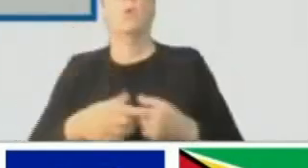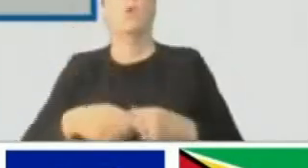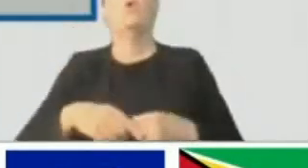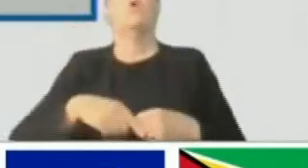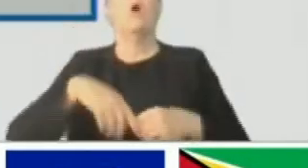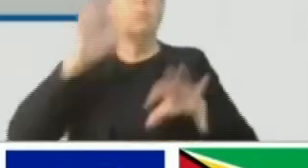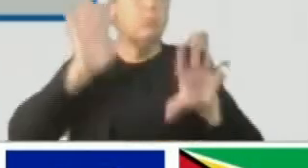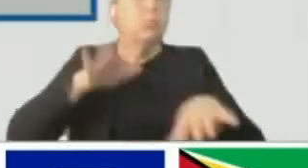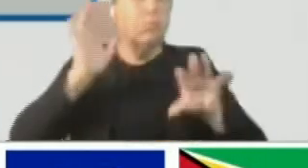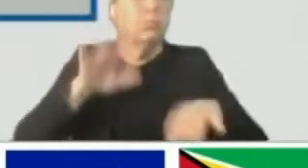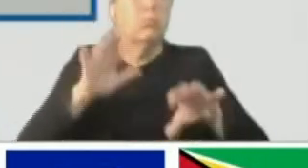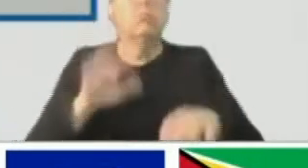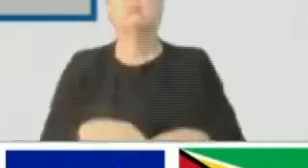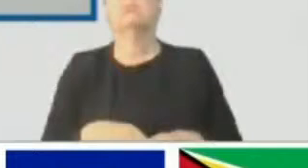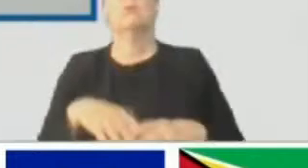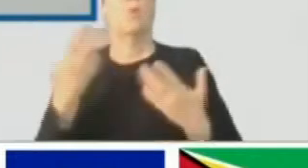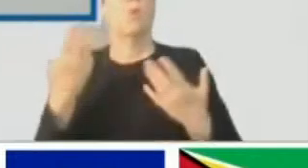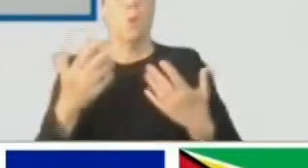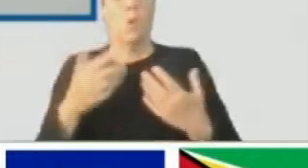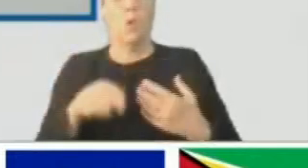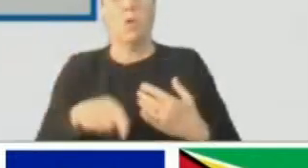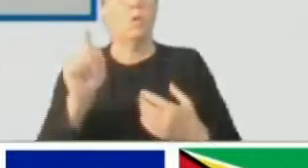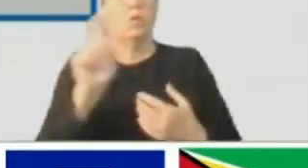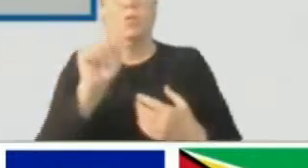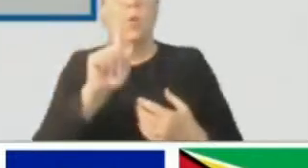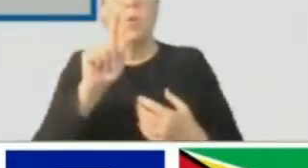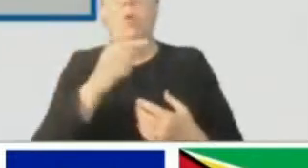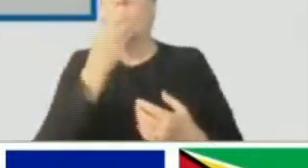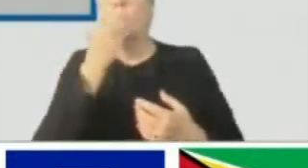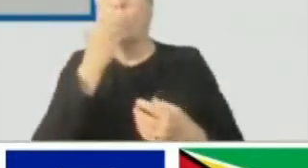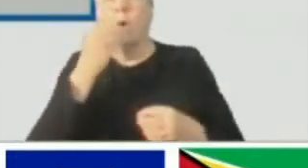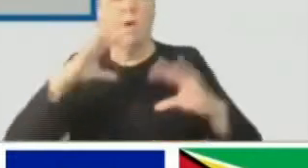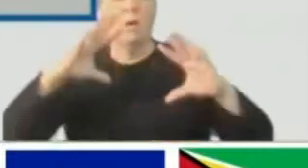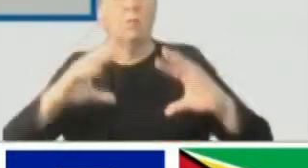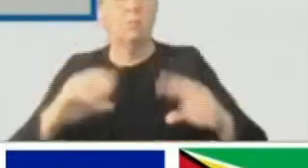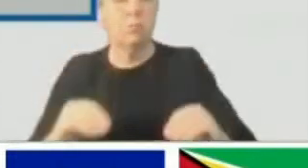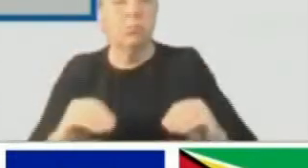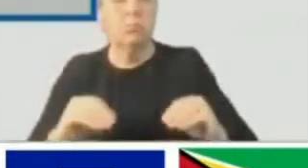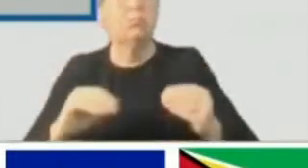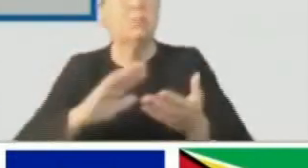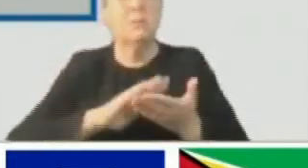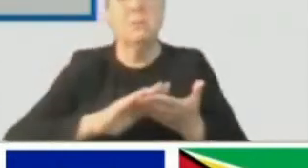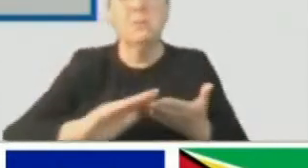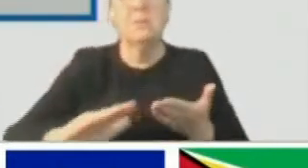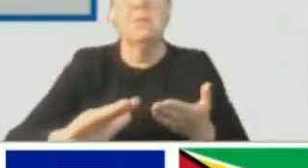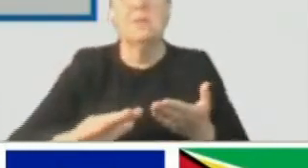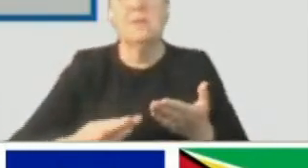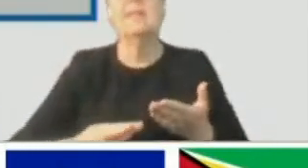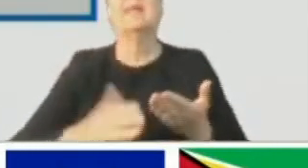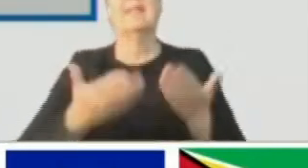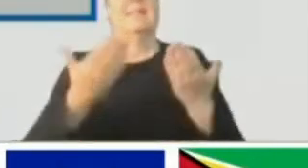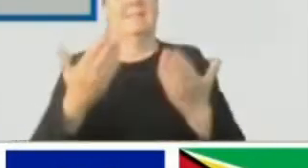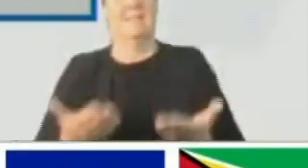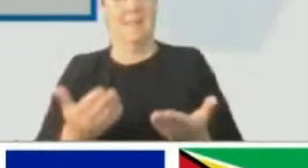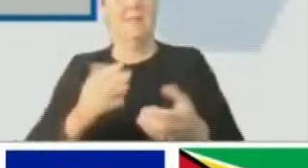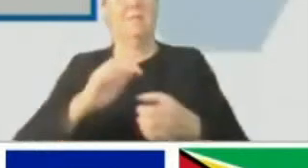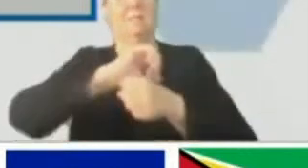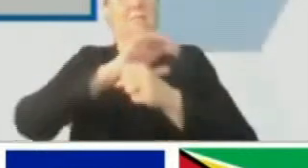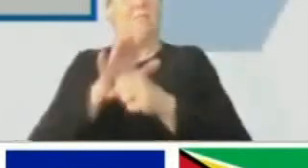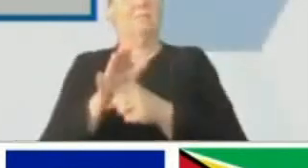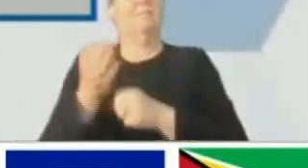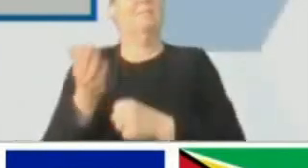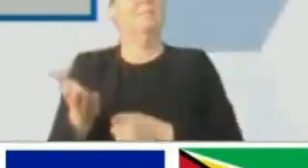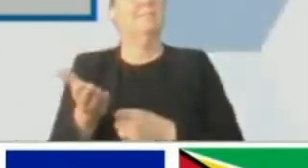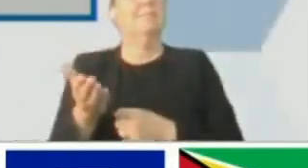the primary tool through which Jamaica's evolving response to COVID-19 is being implemented. This law